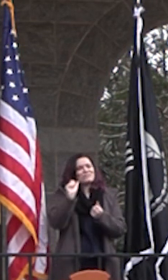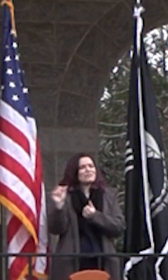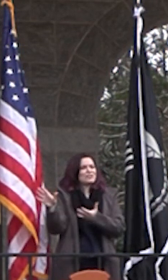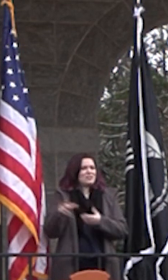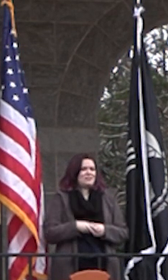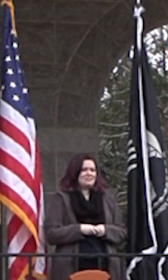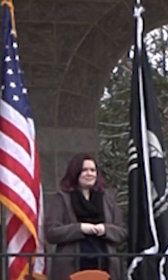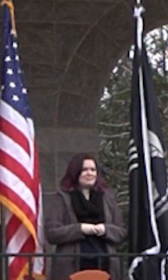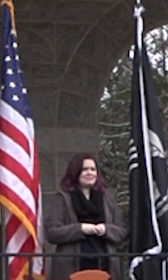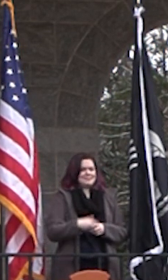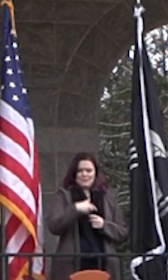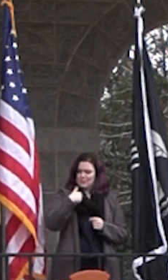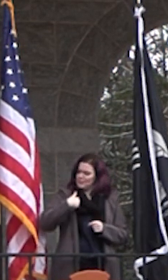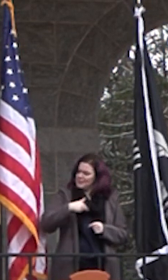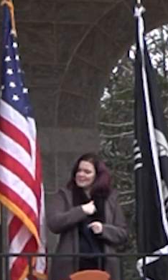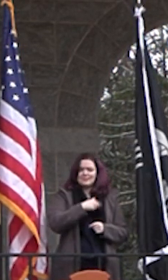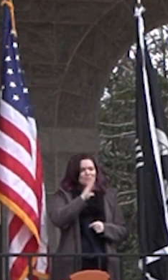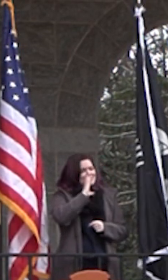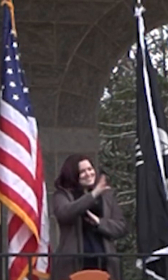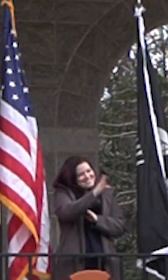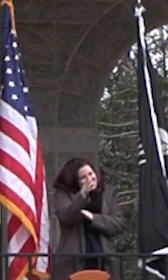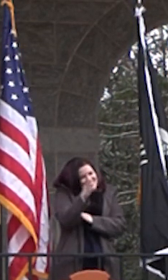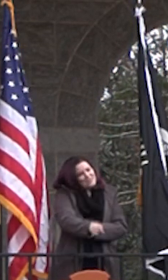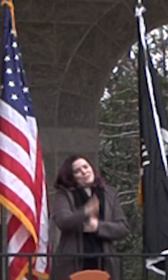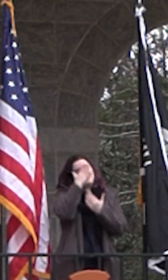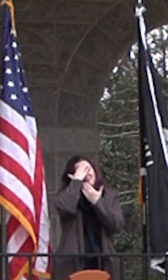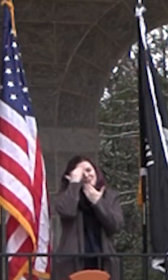We will never forget.